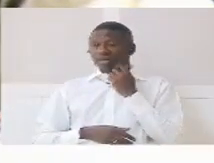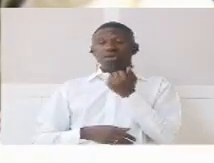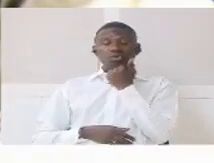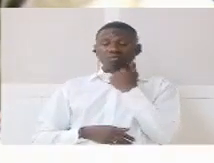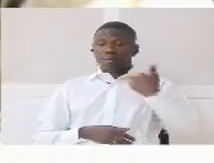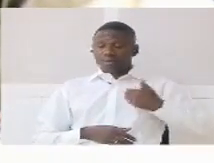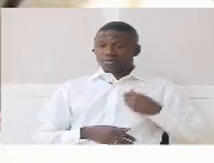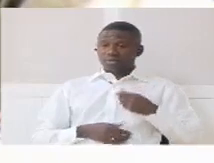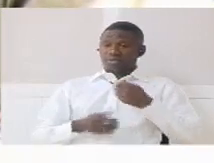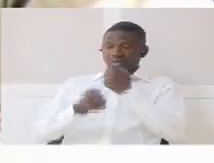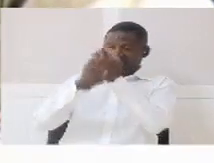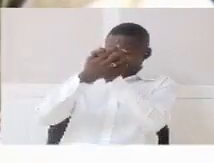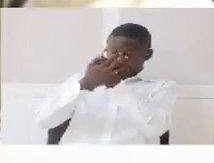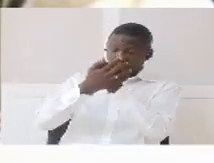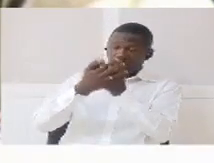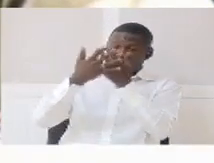number of prisoners.